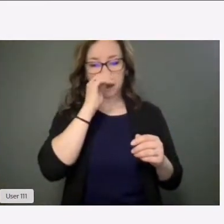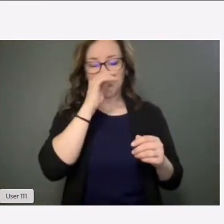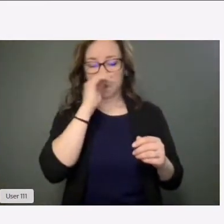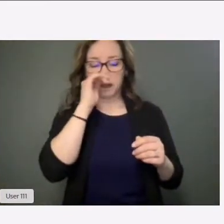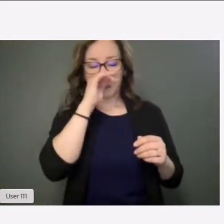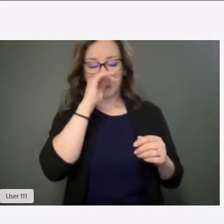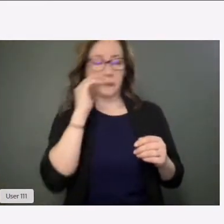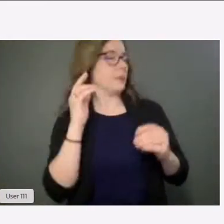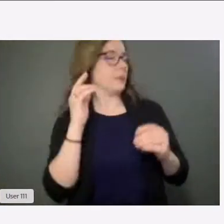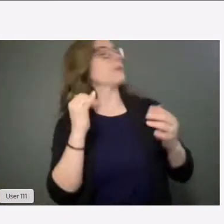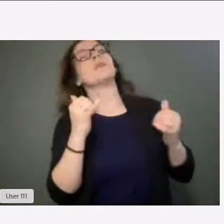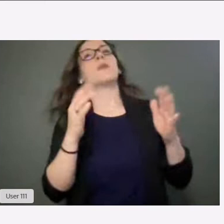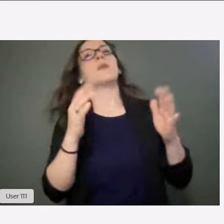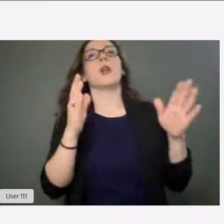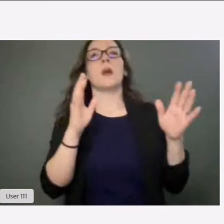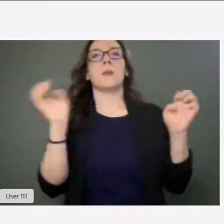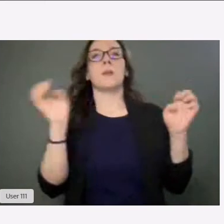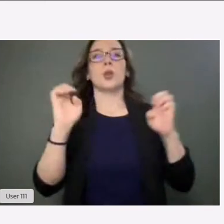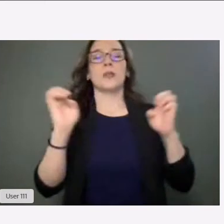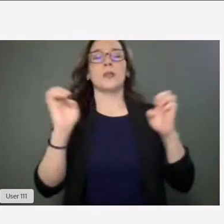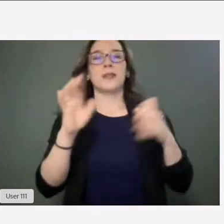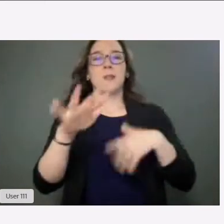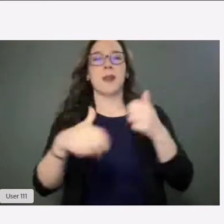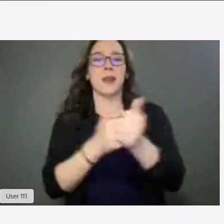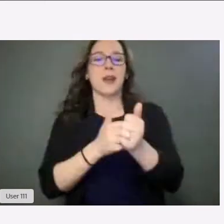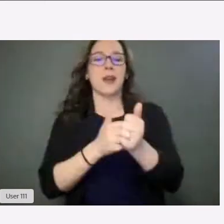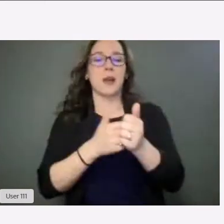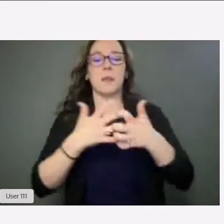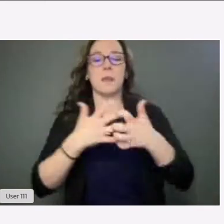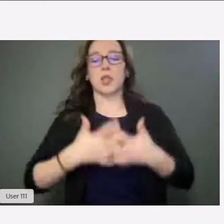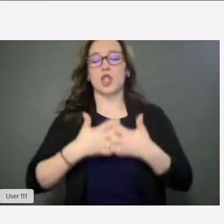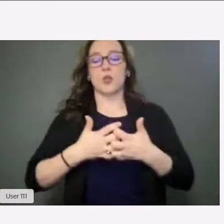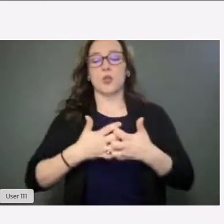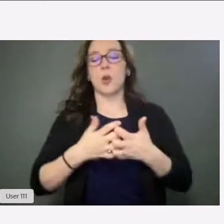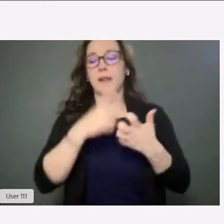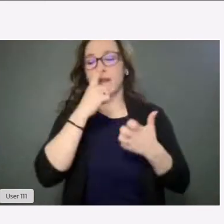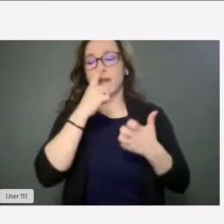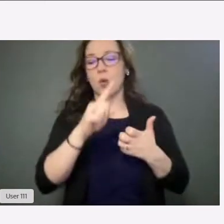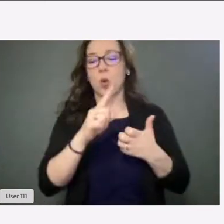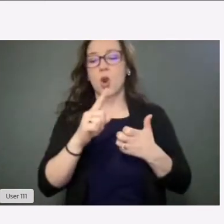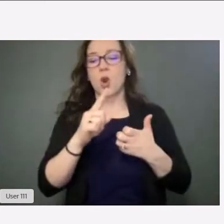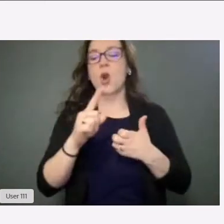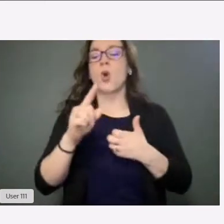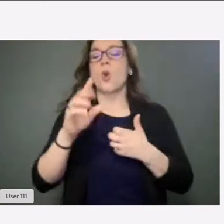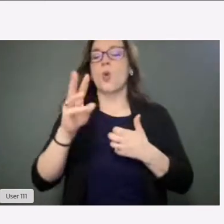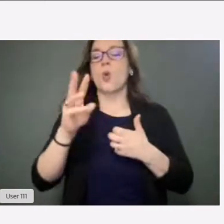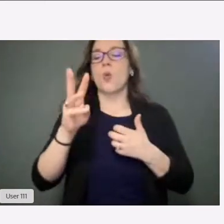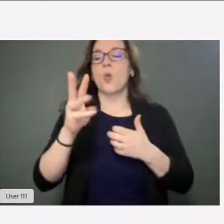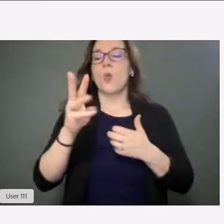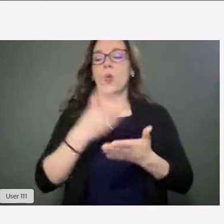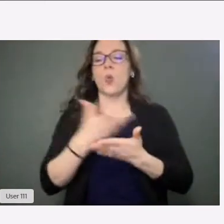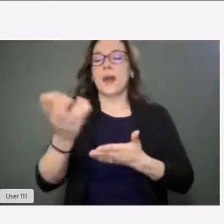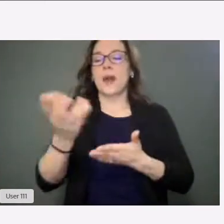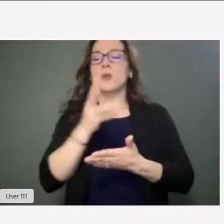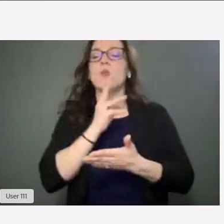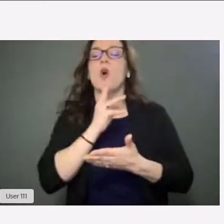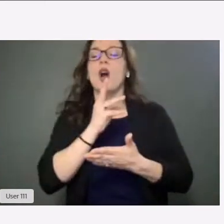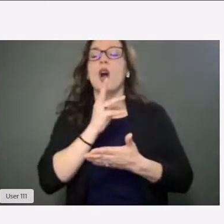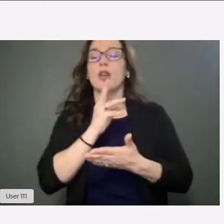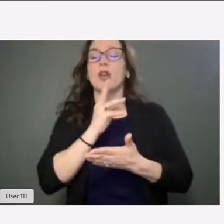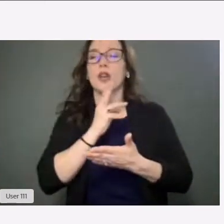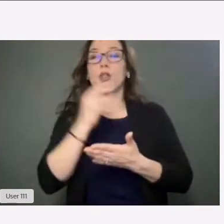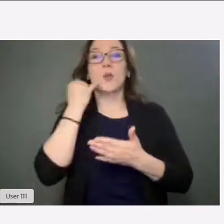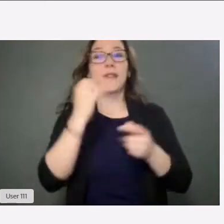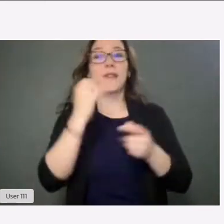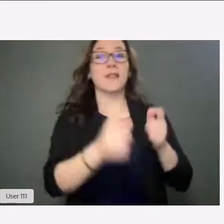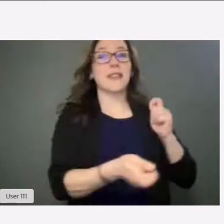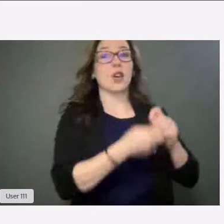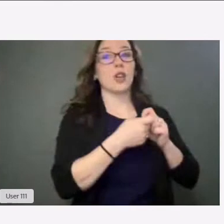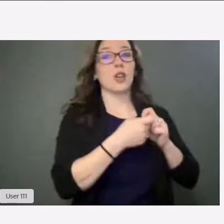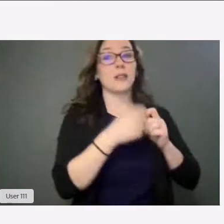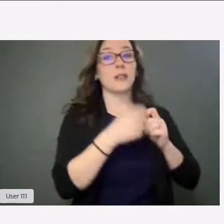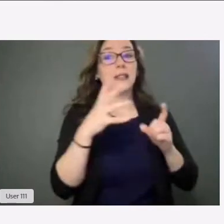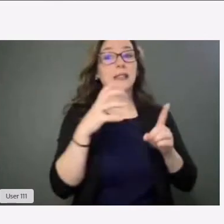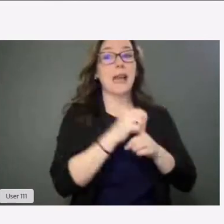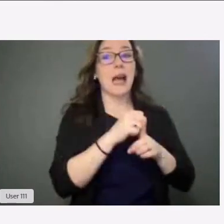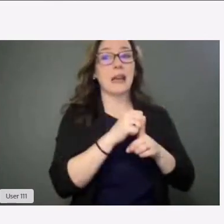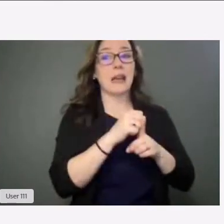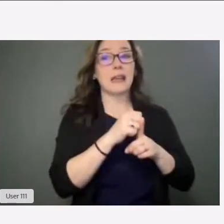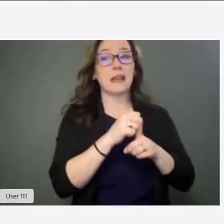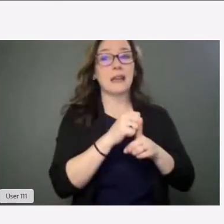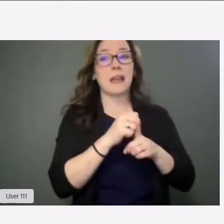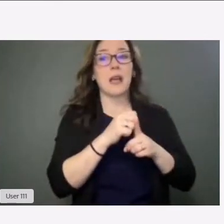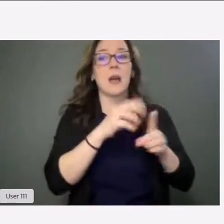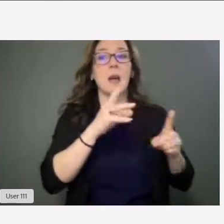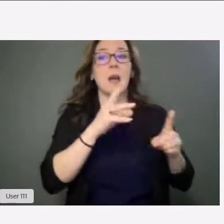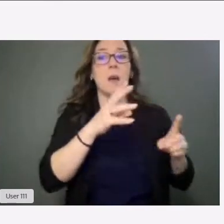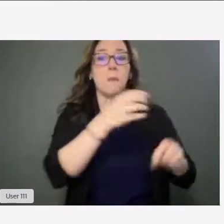an emergency backup generator for our municipal wastewater treatment plant to enhance our resilience in the case of a terrorist attack that takes out the power